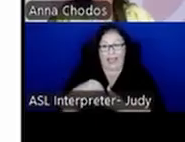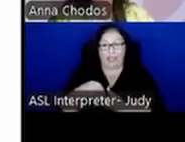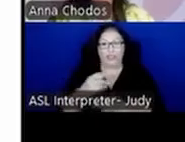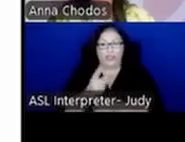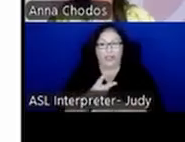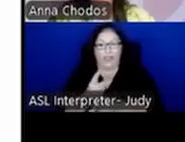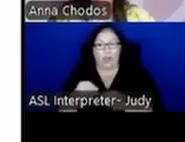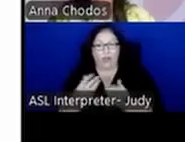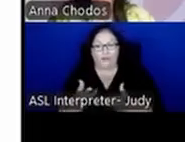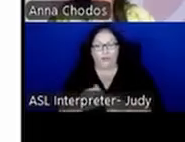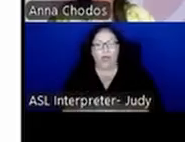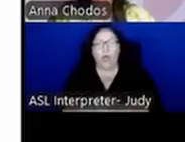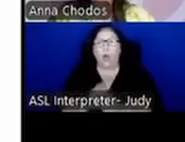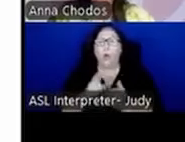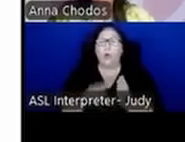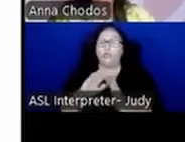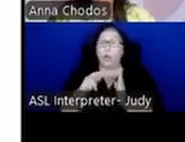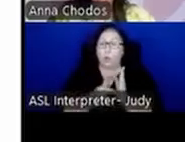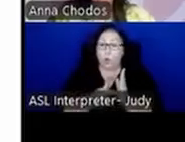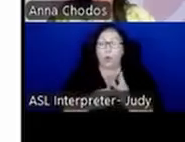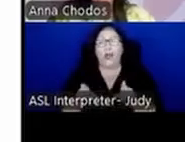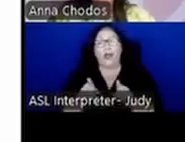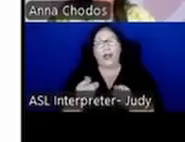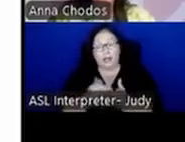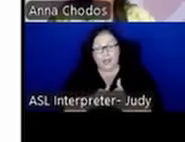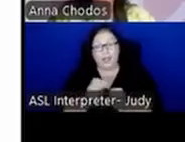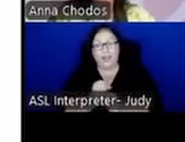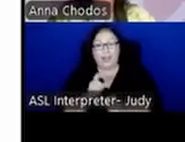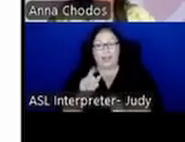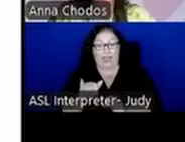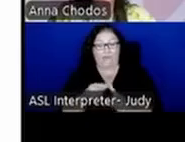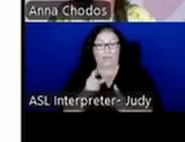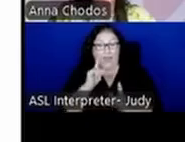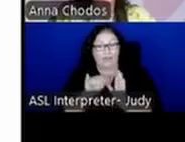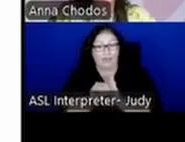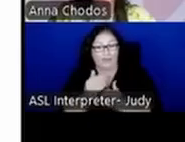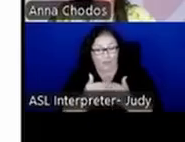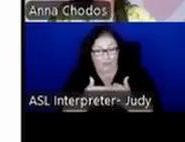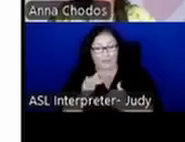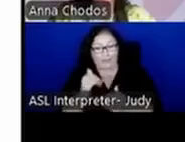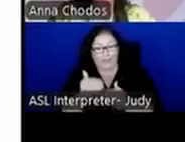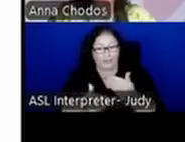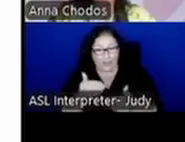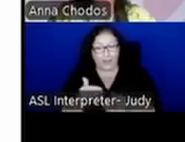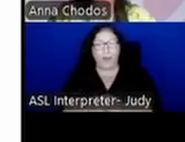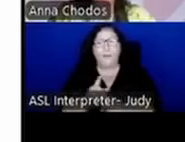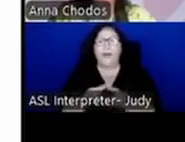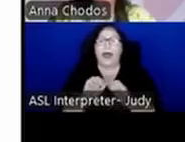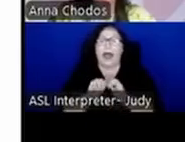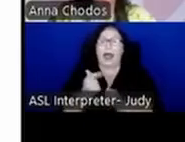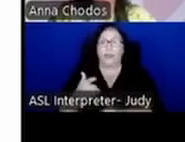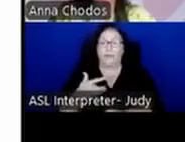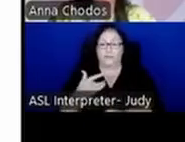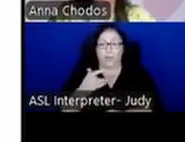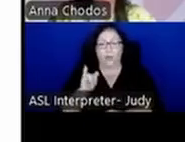role? Again, you get that from the identifying piece and that step in the process, but how do they feel? This is the part of understanding how